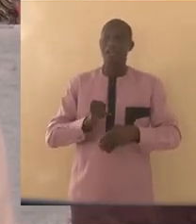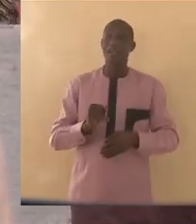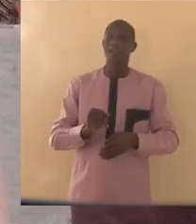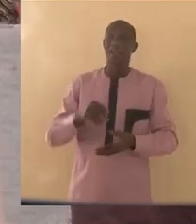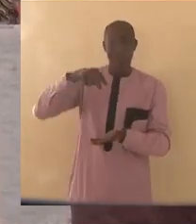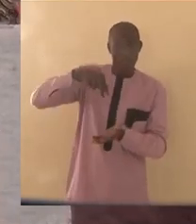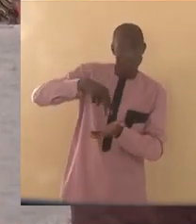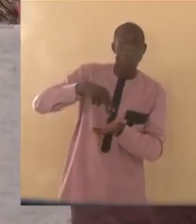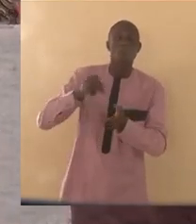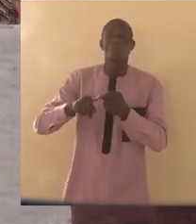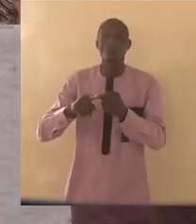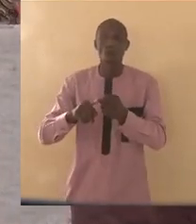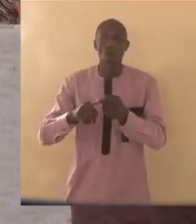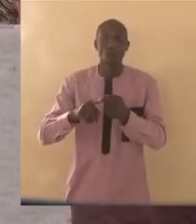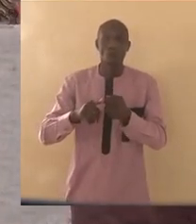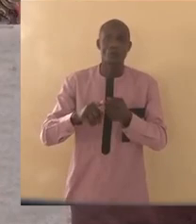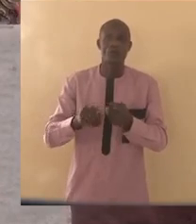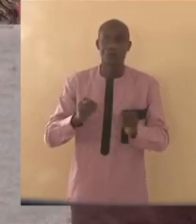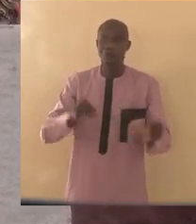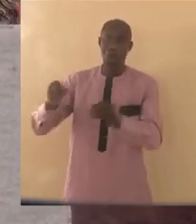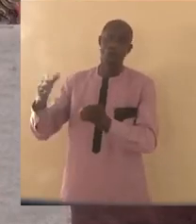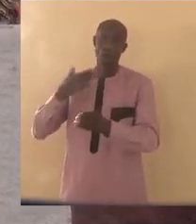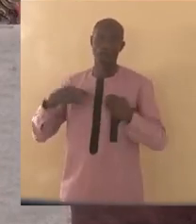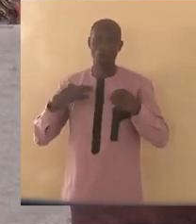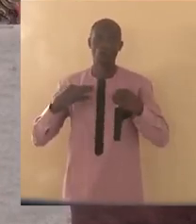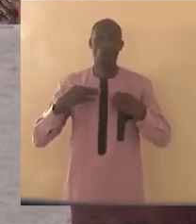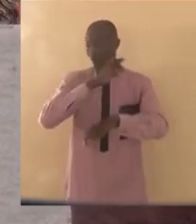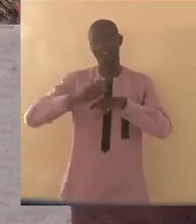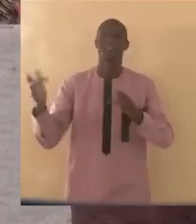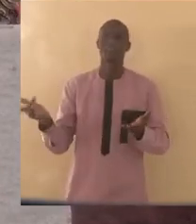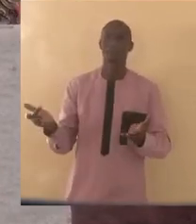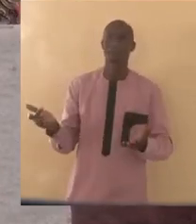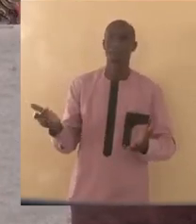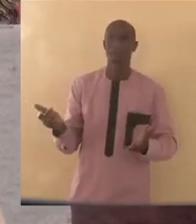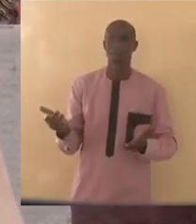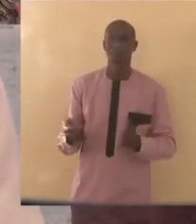get up to say it? Should I have my clothes on or should I pray it naked?